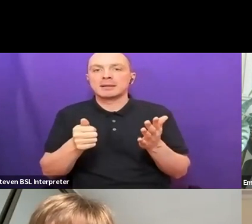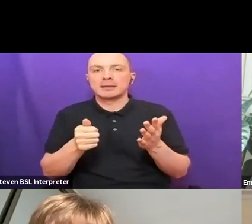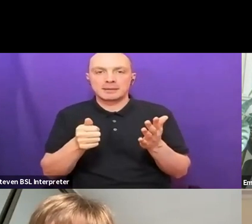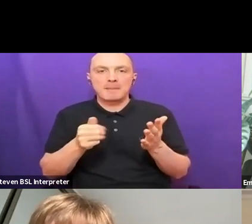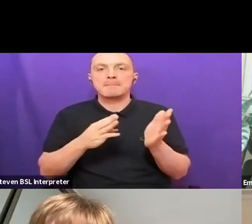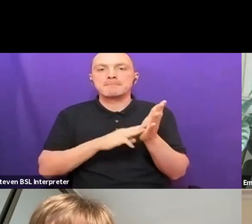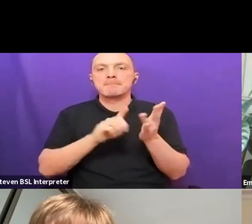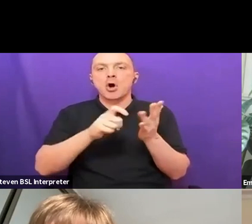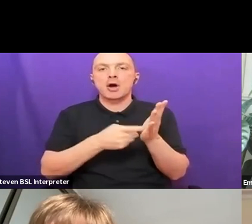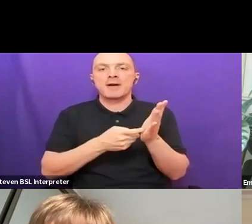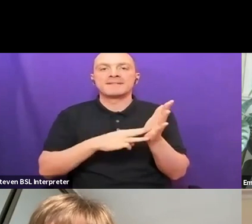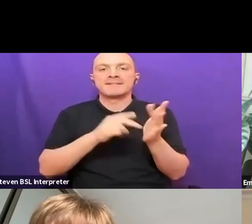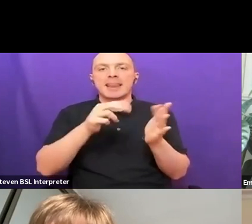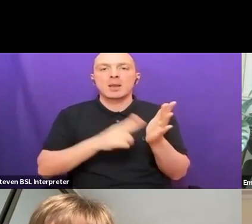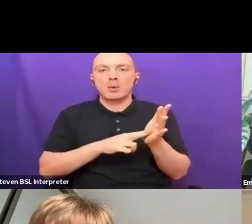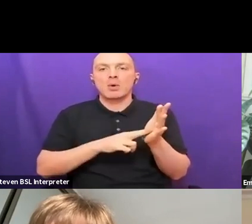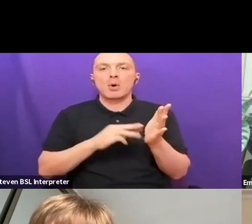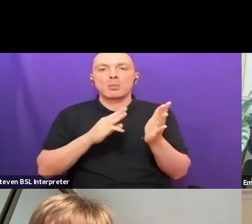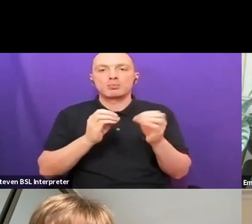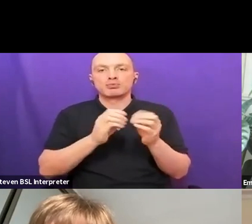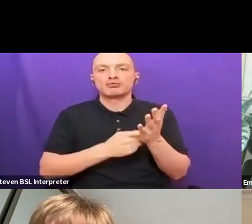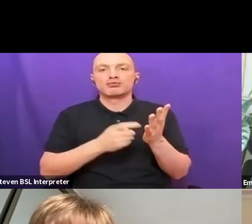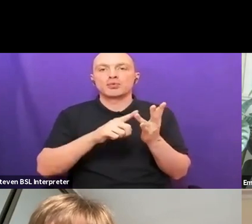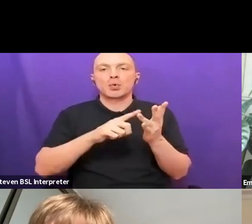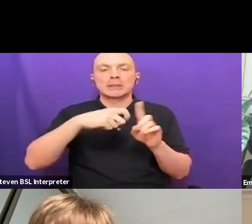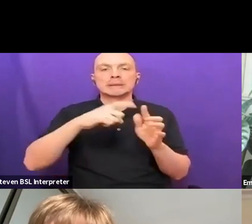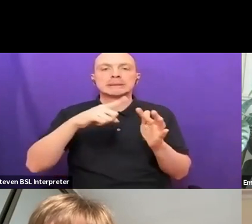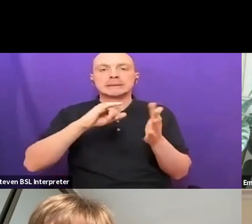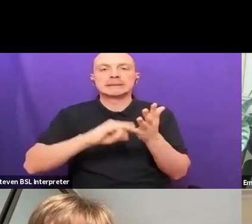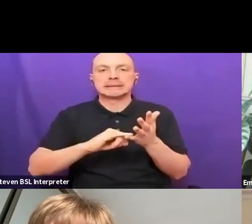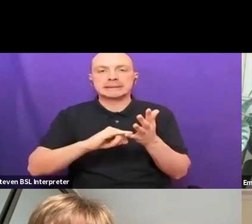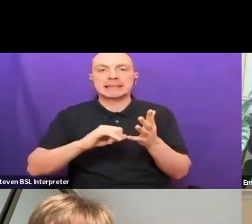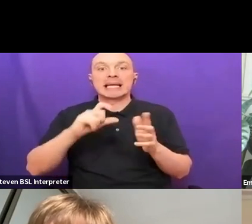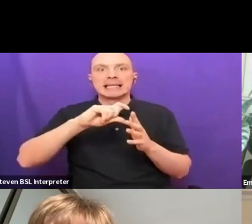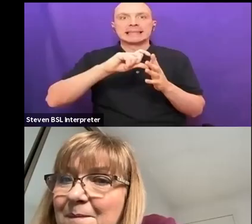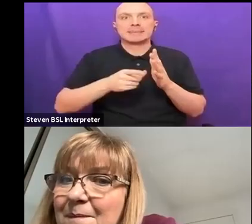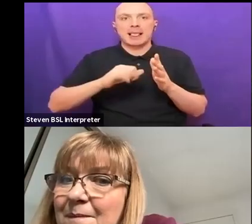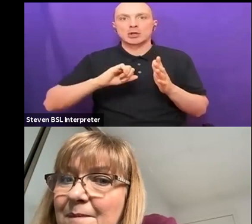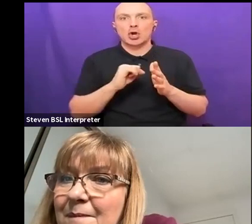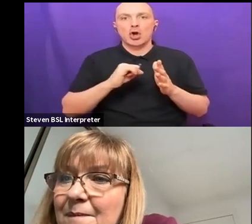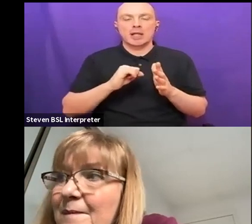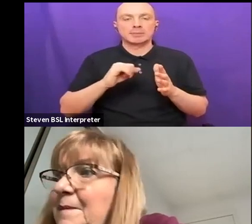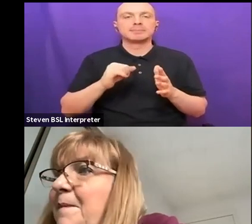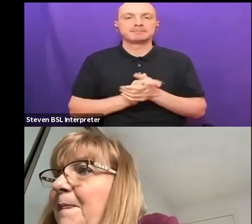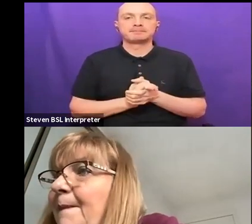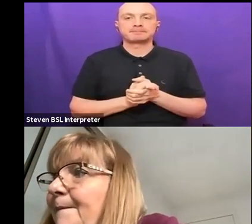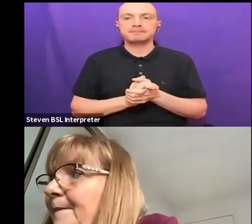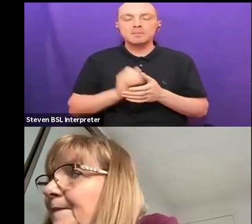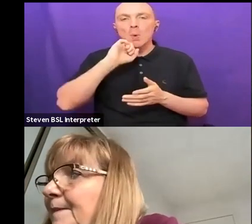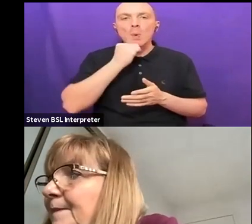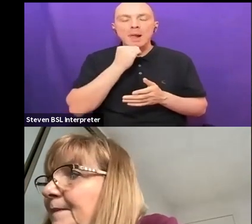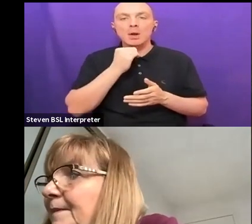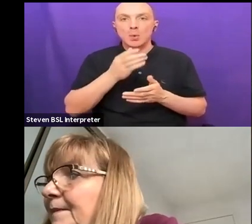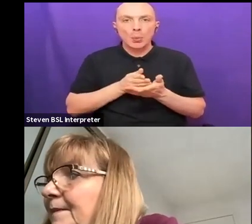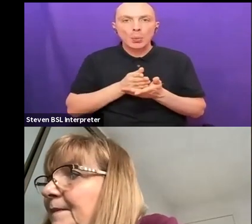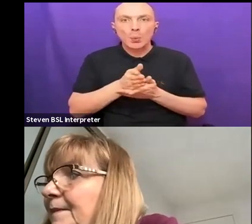Scotland. Thanks everybody, welcome, and thank you for your time this morning. We will spend a bit of time going through and hearing from each of our panellists.